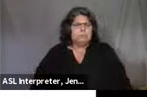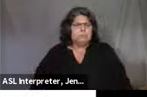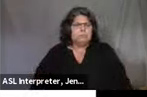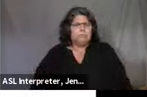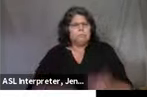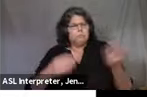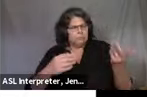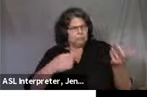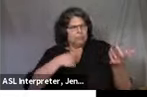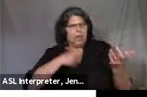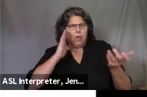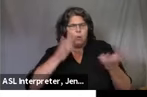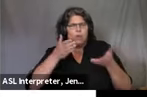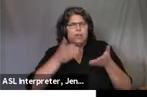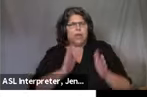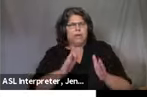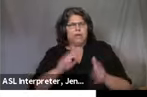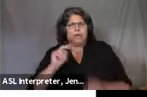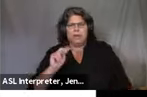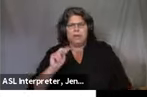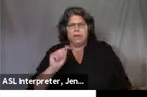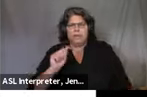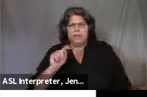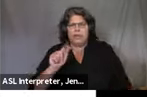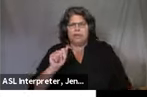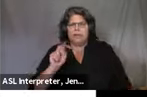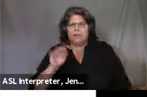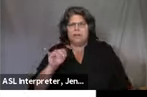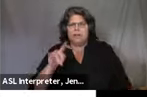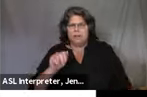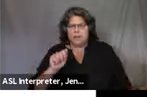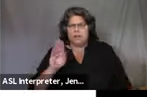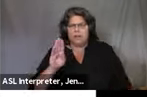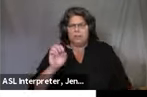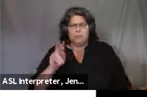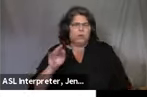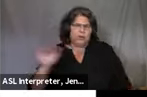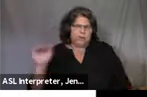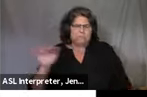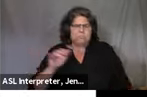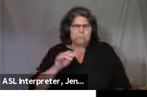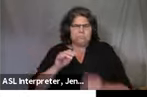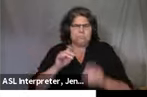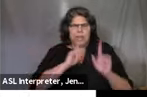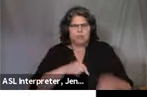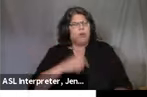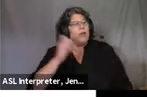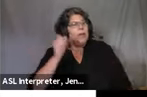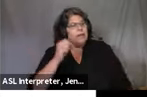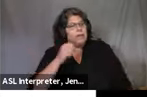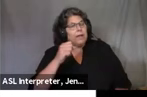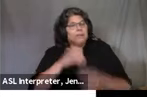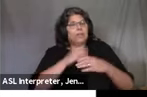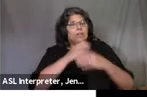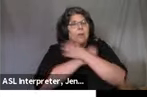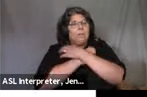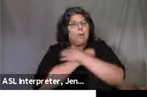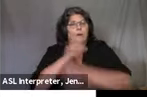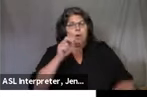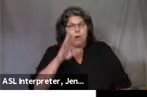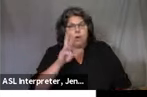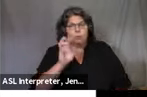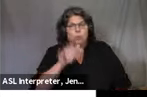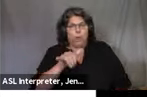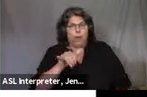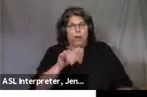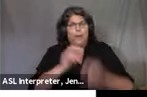I will direct that question to Natalina Bernardi. Yes, in the Bear Cub Way build alternative,